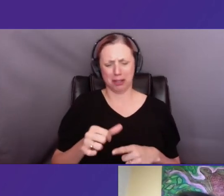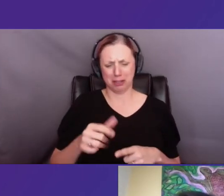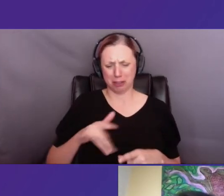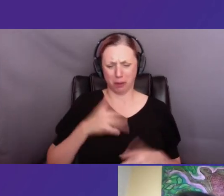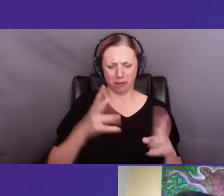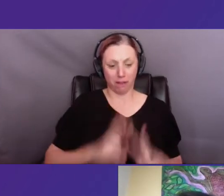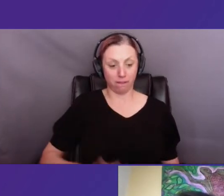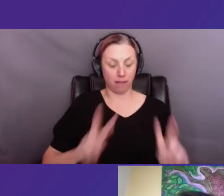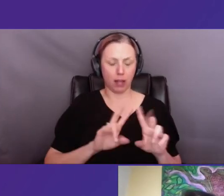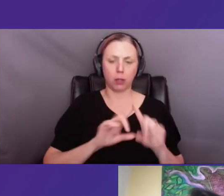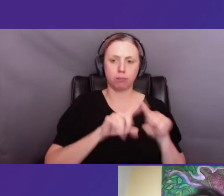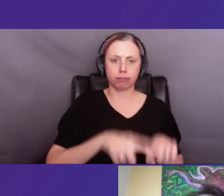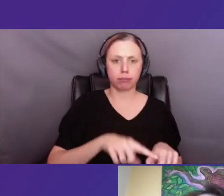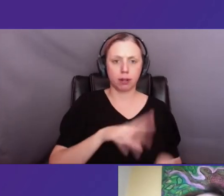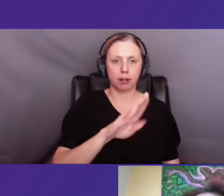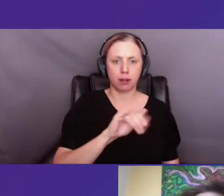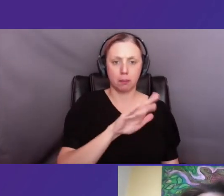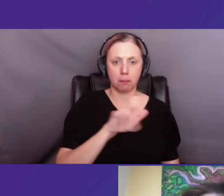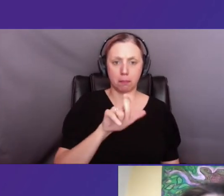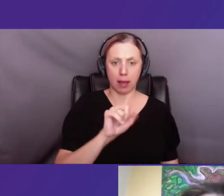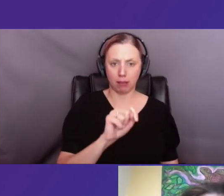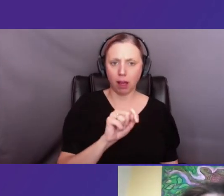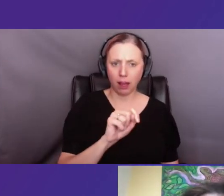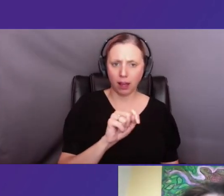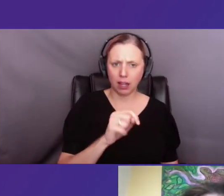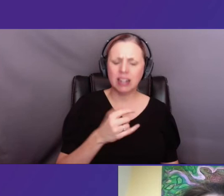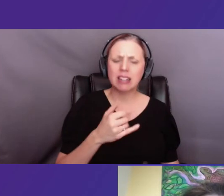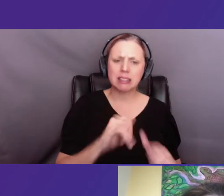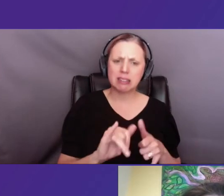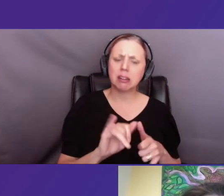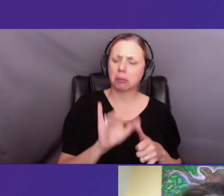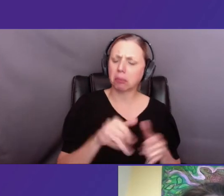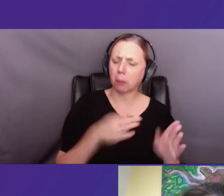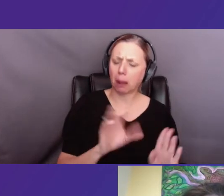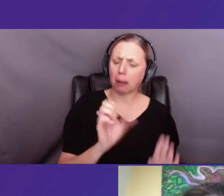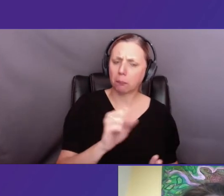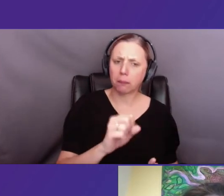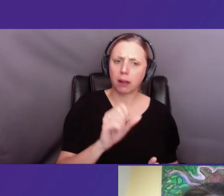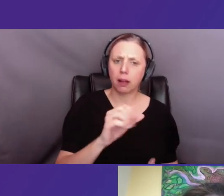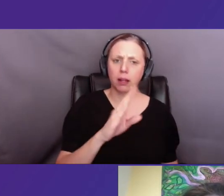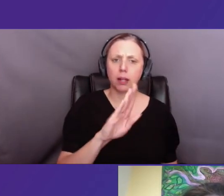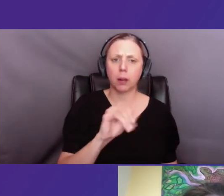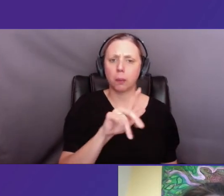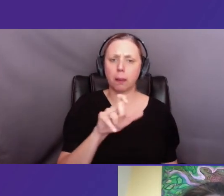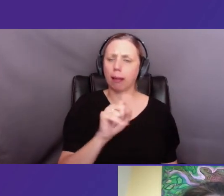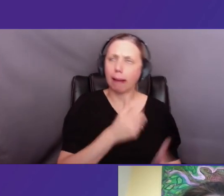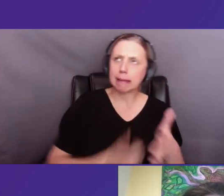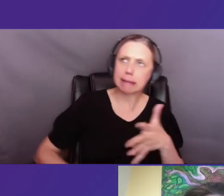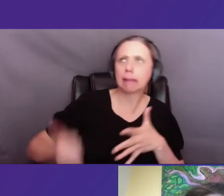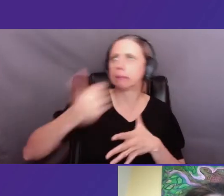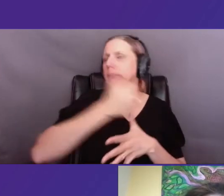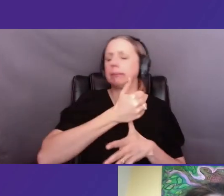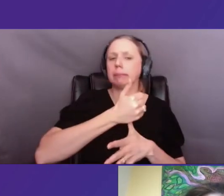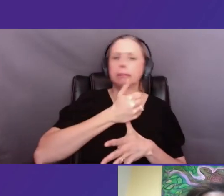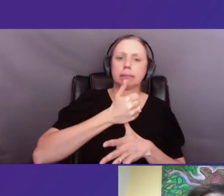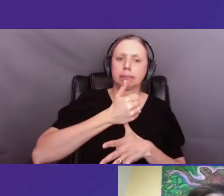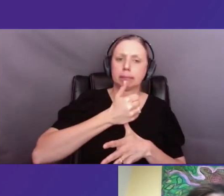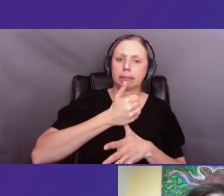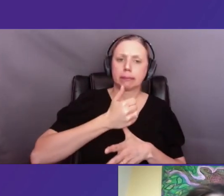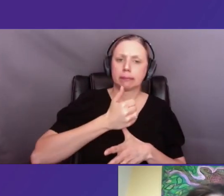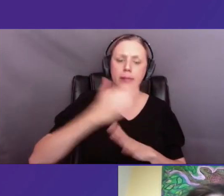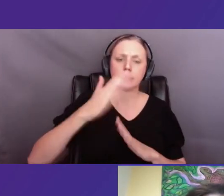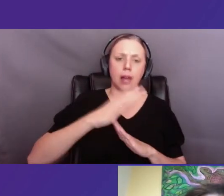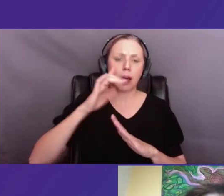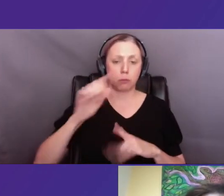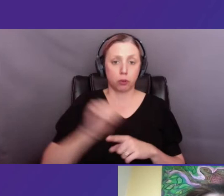ballet, and it still remains that it is the hierarchy of training, period, not just